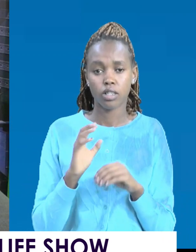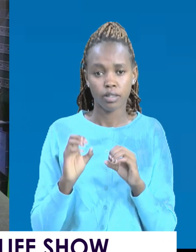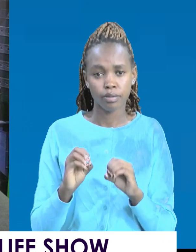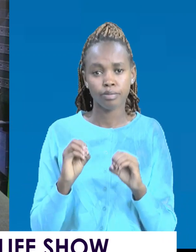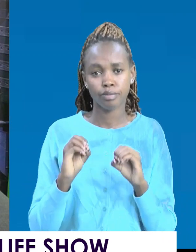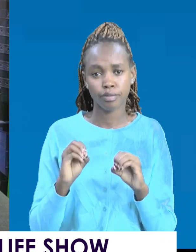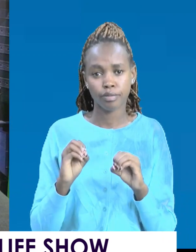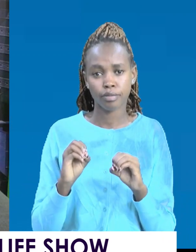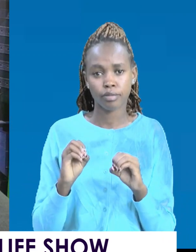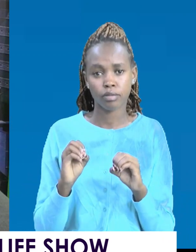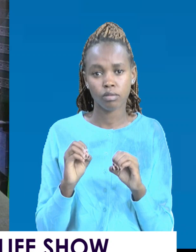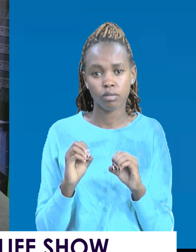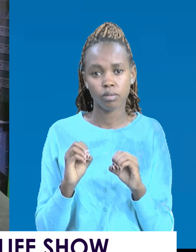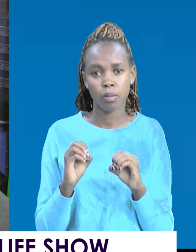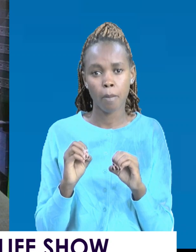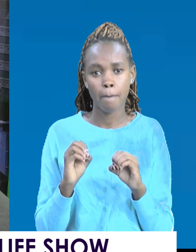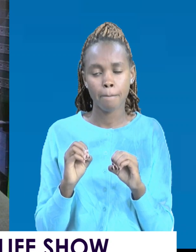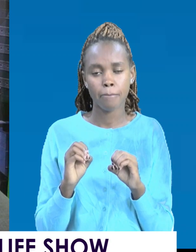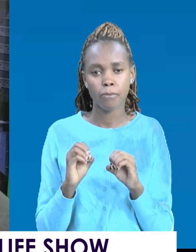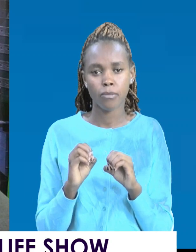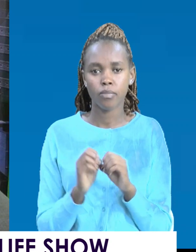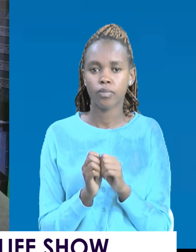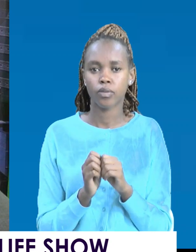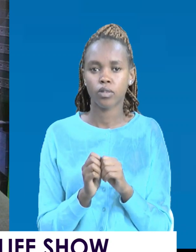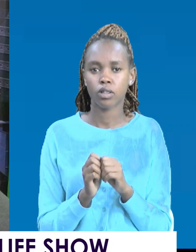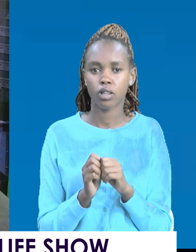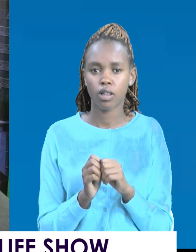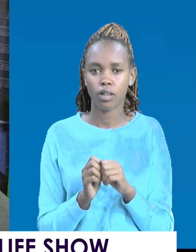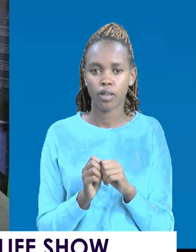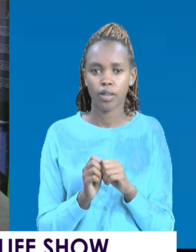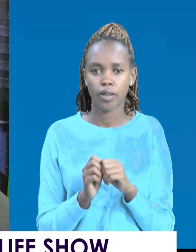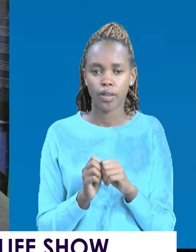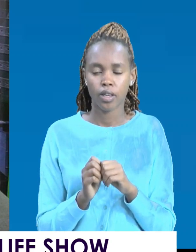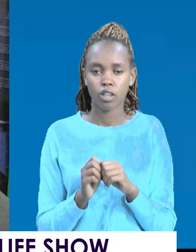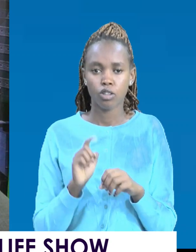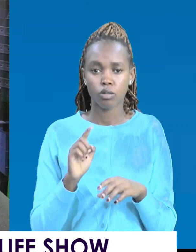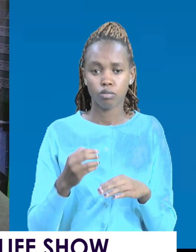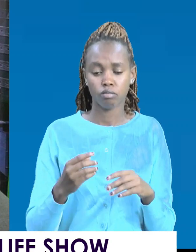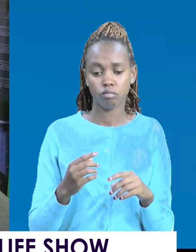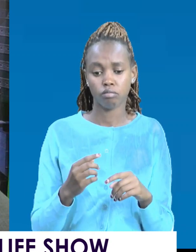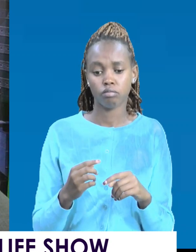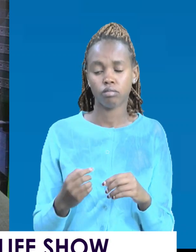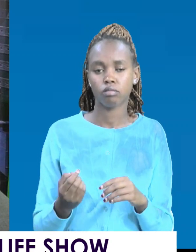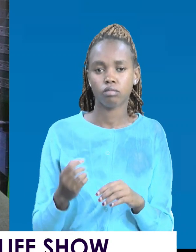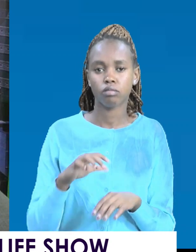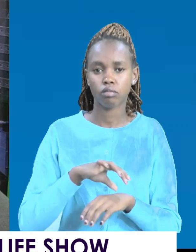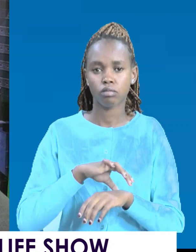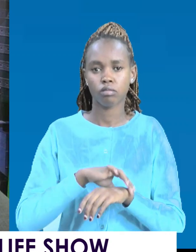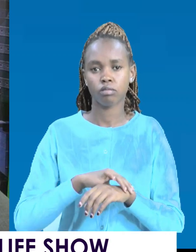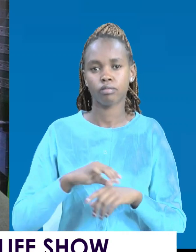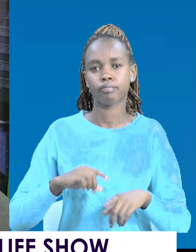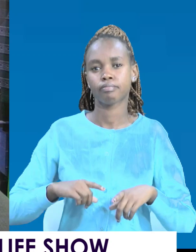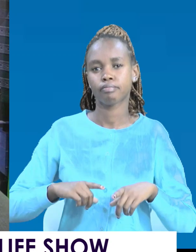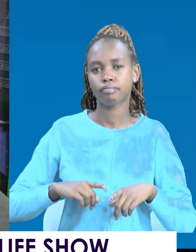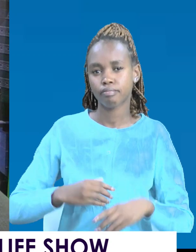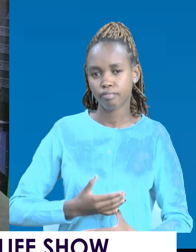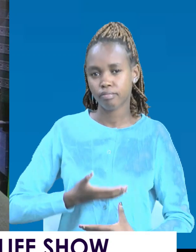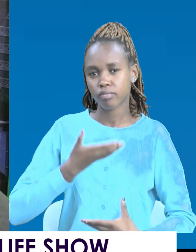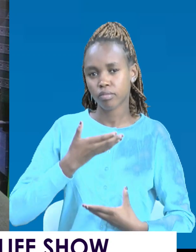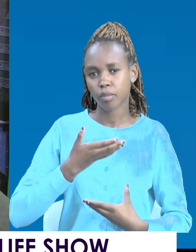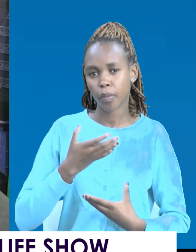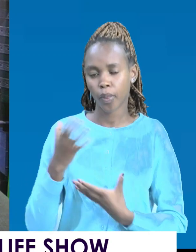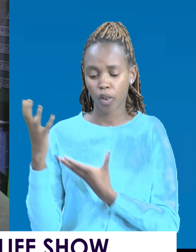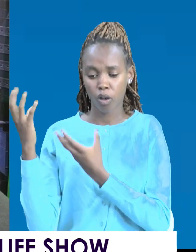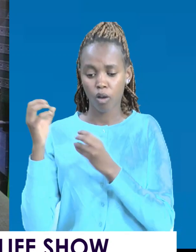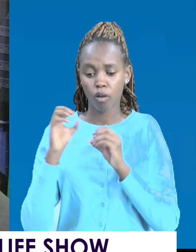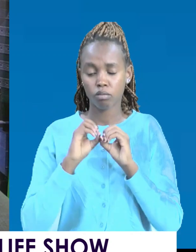The moment you get frustrated in exercising your potential in life, hopelessness